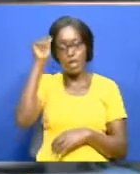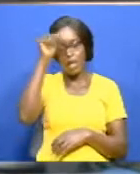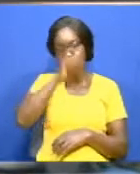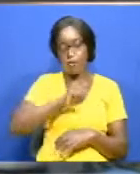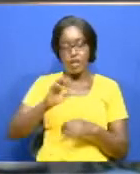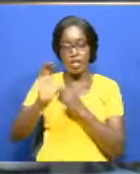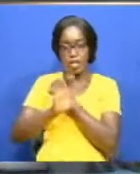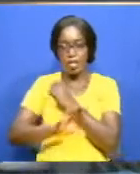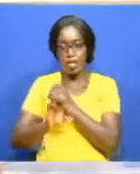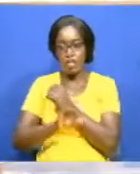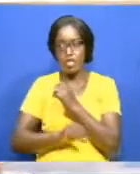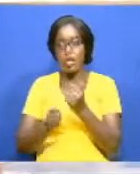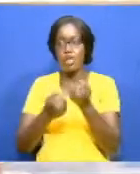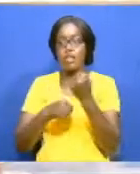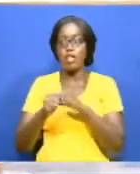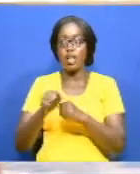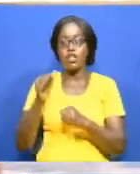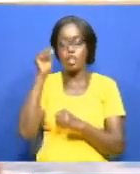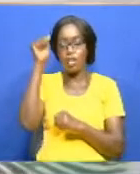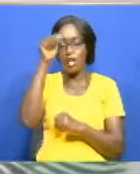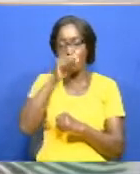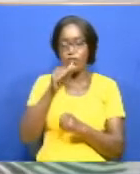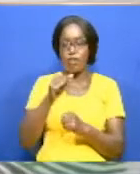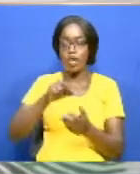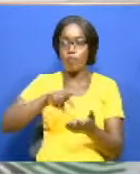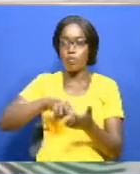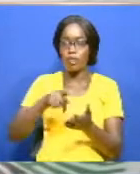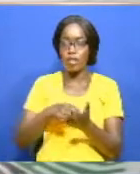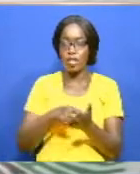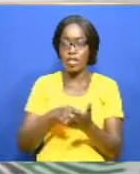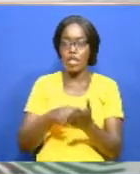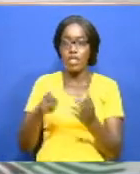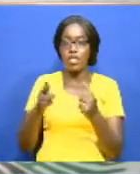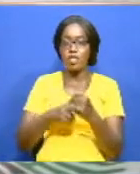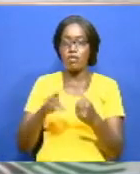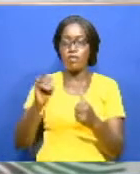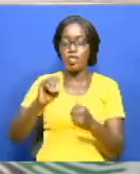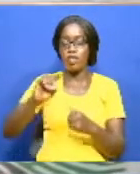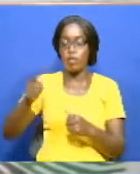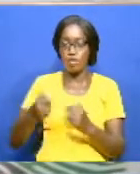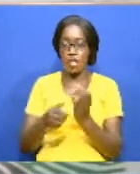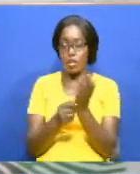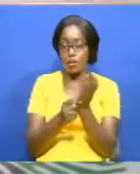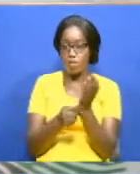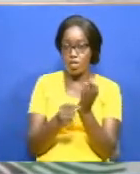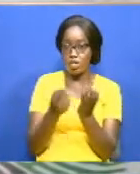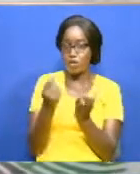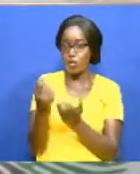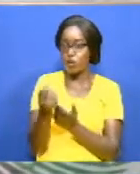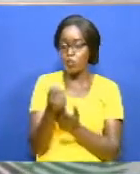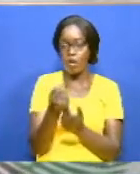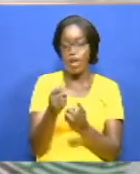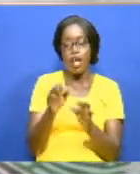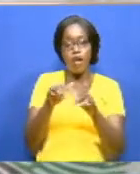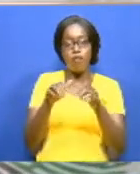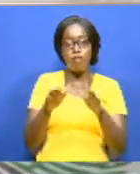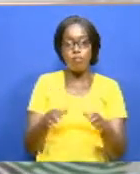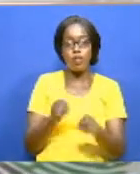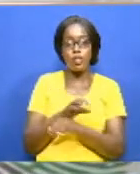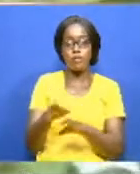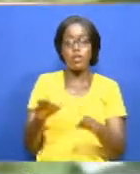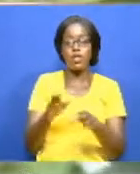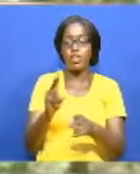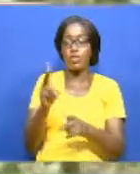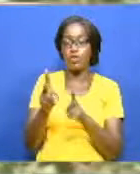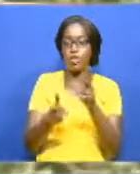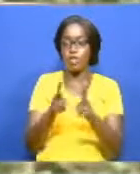the Action Africa Initiative by Yara International, over 70,000 maize-growing smallholder farmers spread across 22 counties